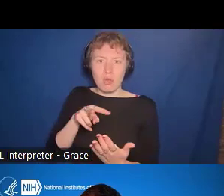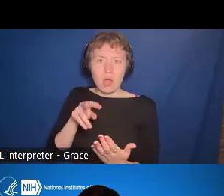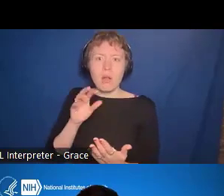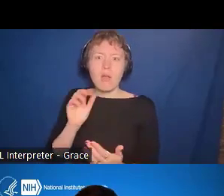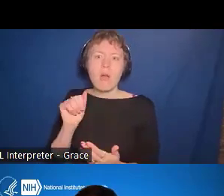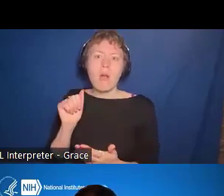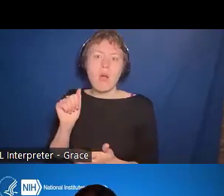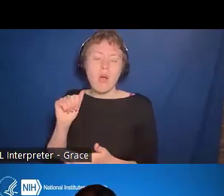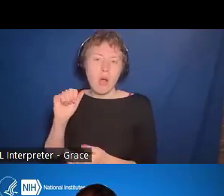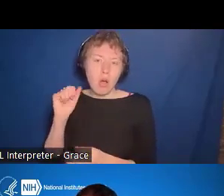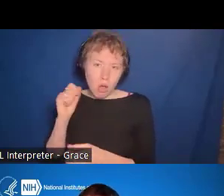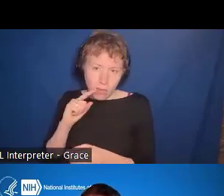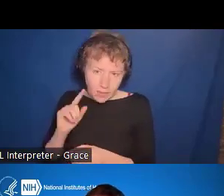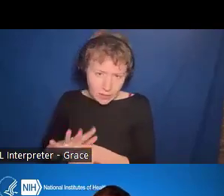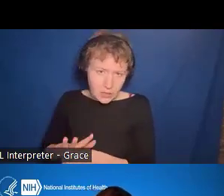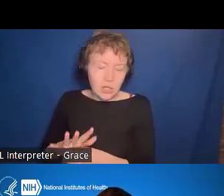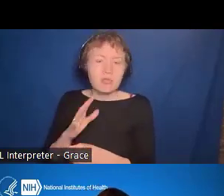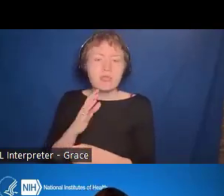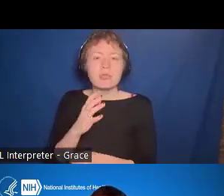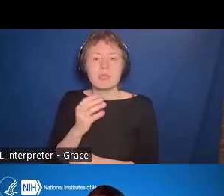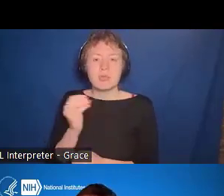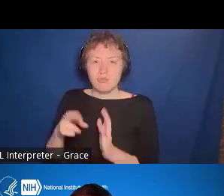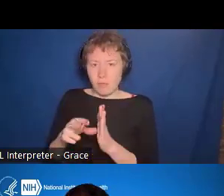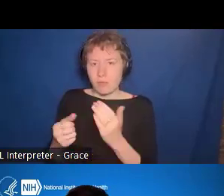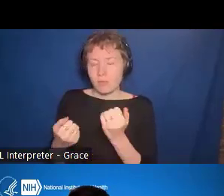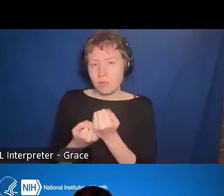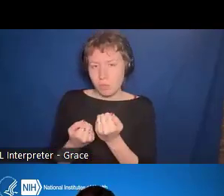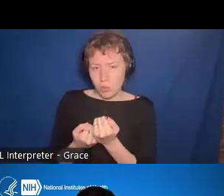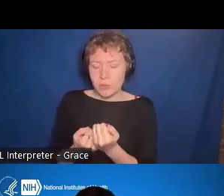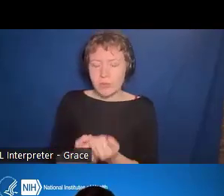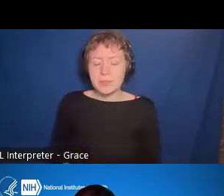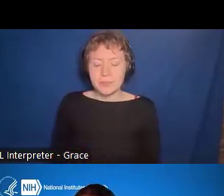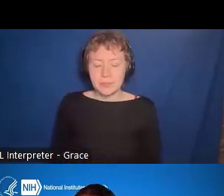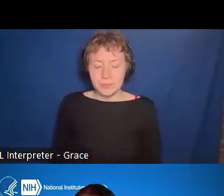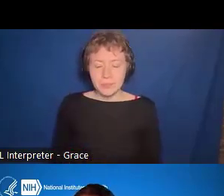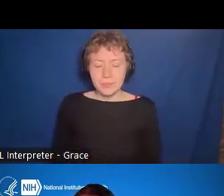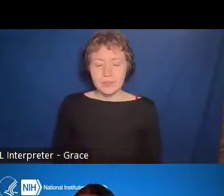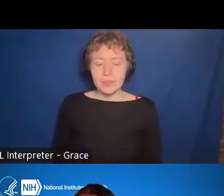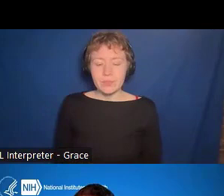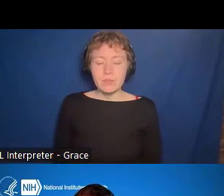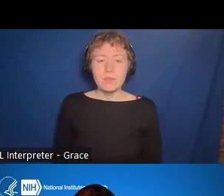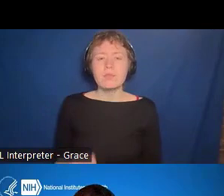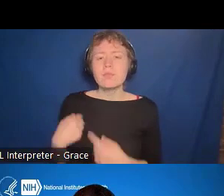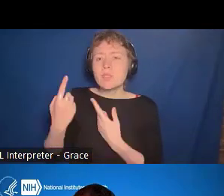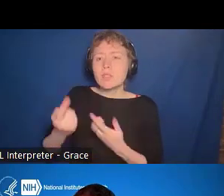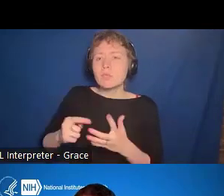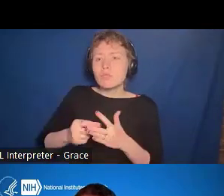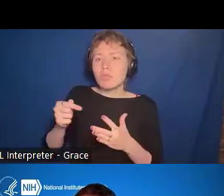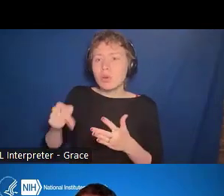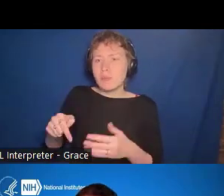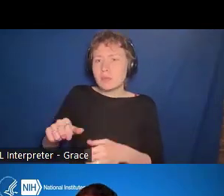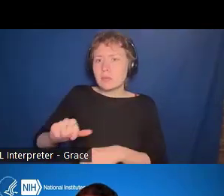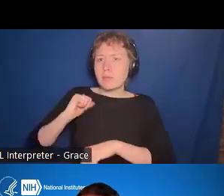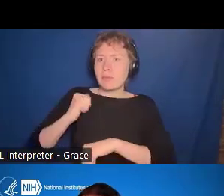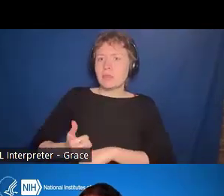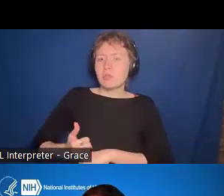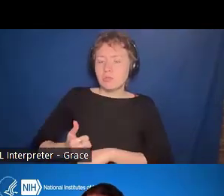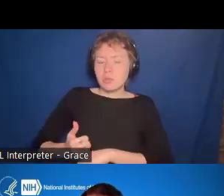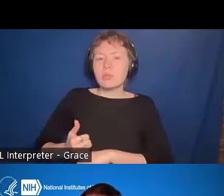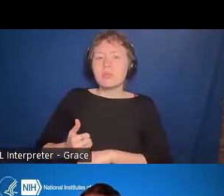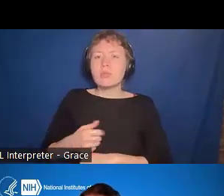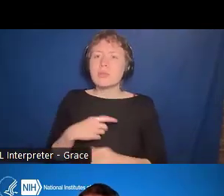support. So since we've started this implementation, we've done given a lot